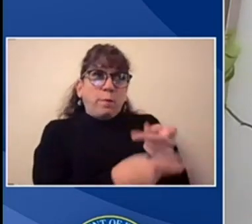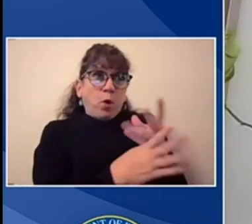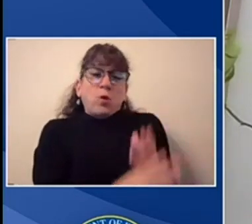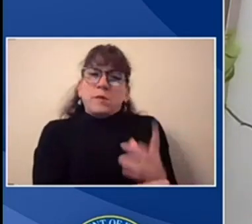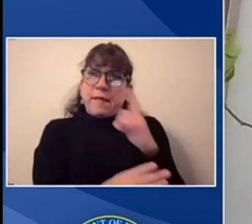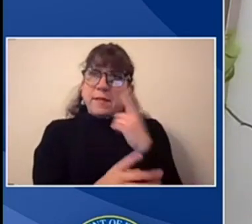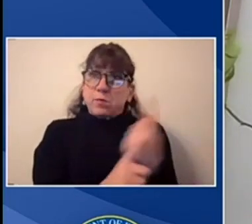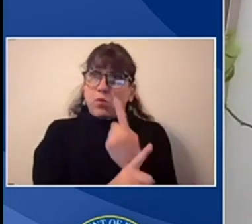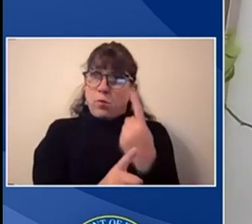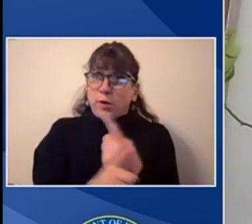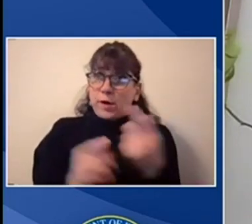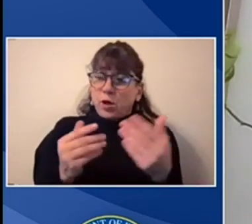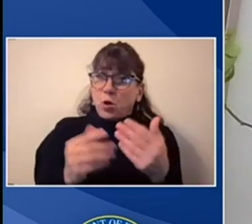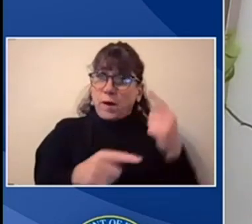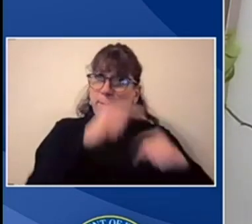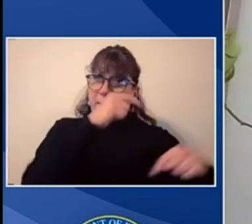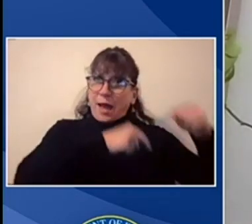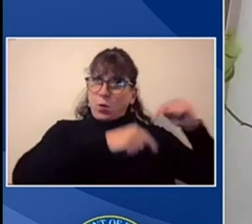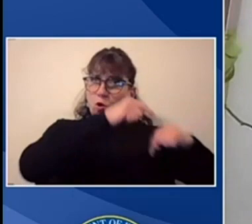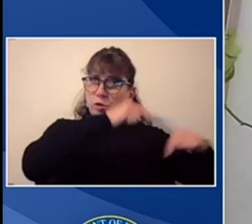appropriate going backwards.